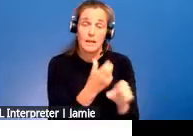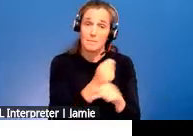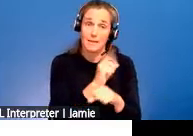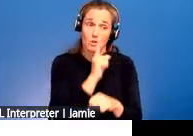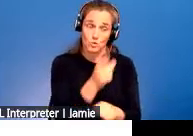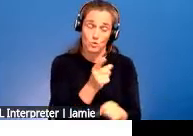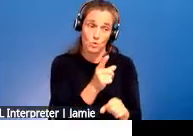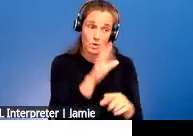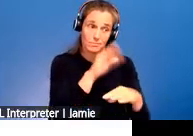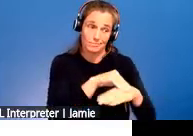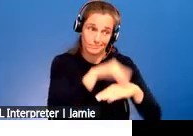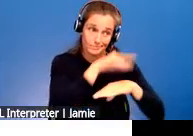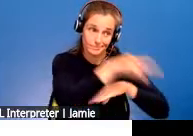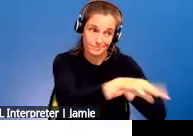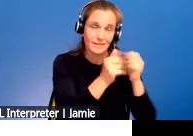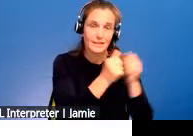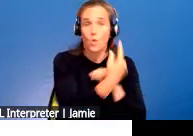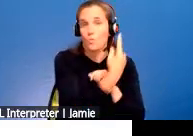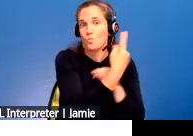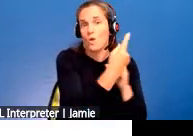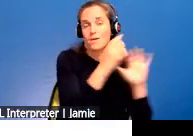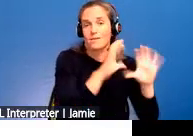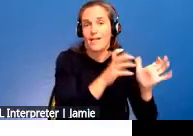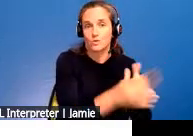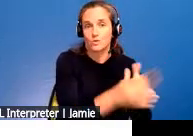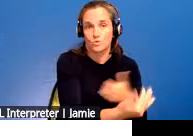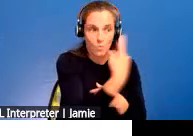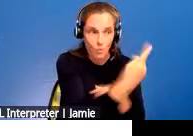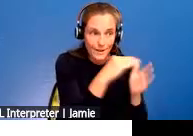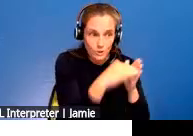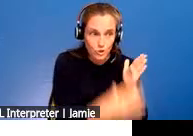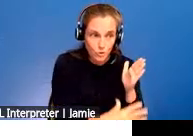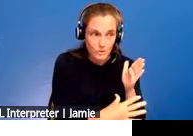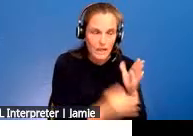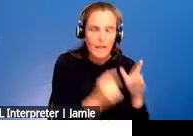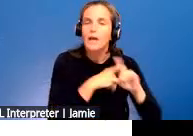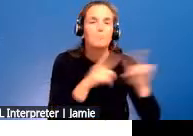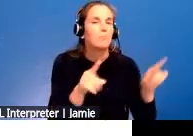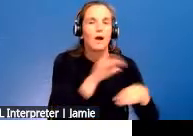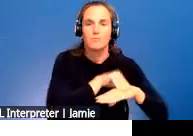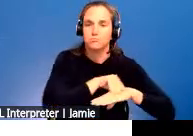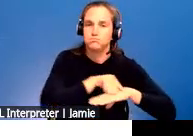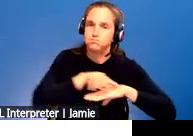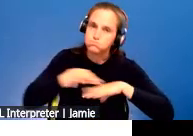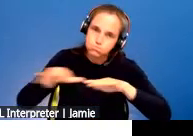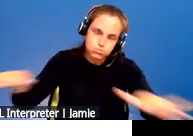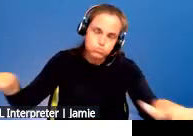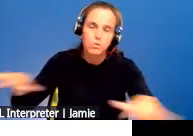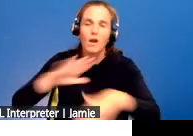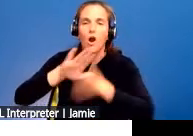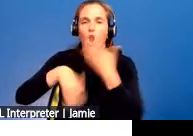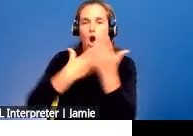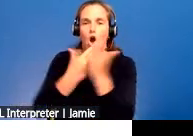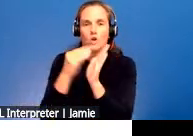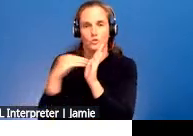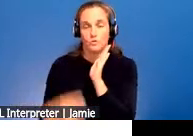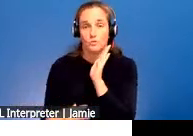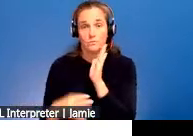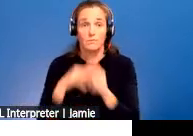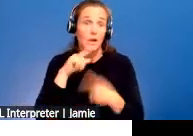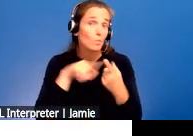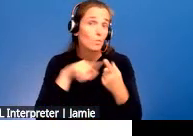in a classroom or one student, but for thousands. When EdTech is designed accessibly,